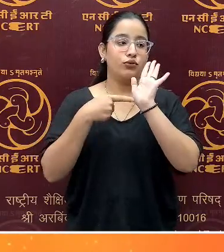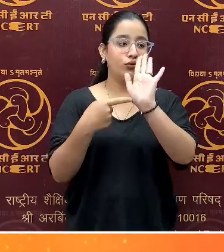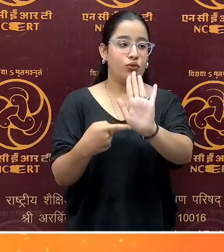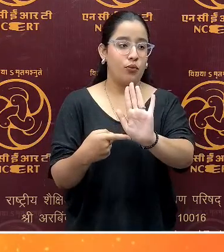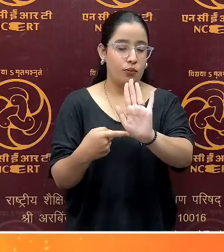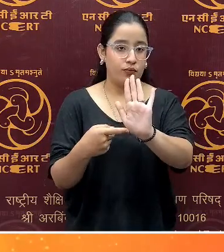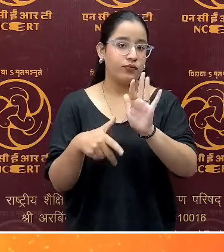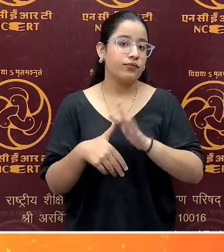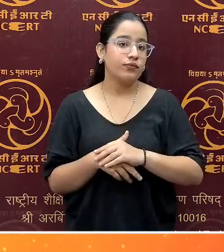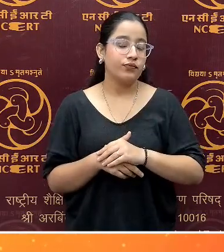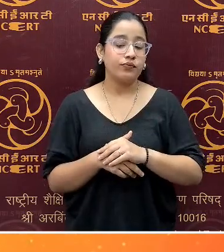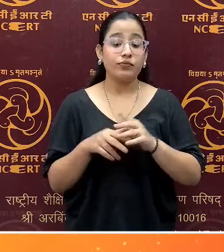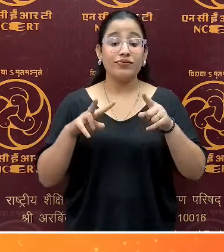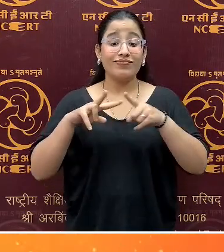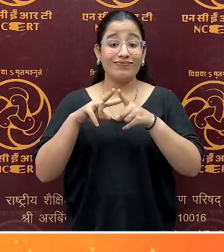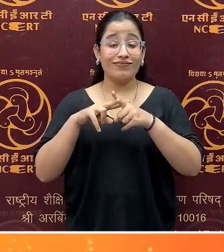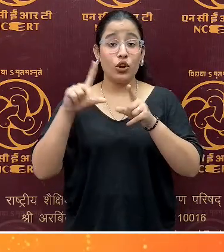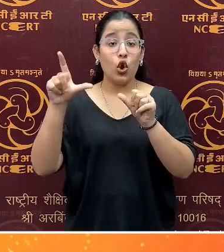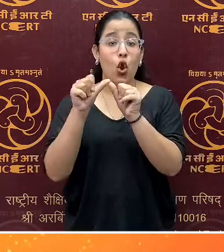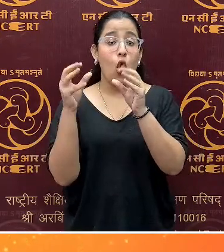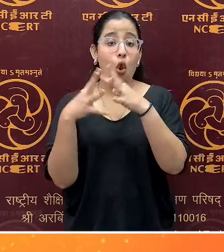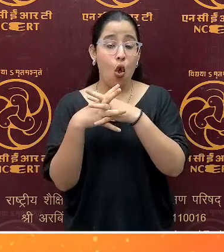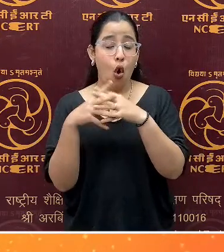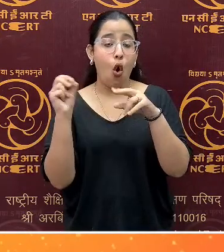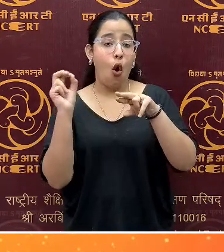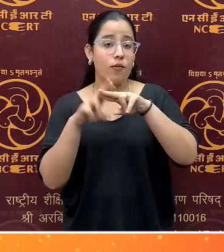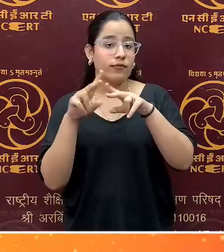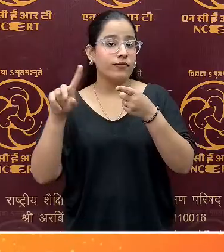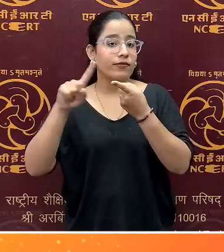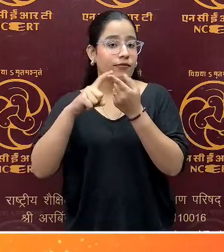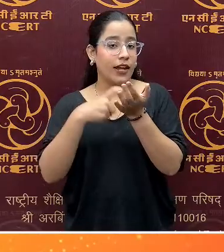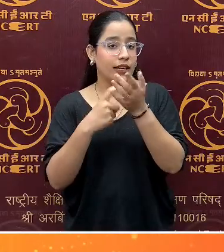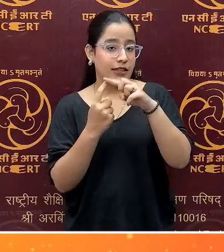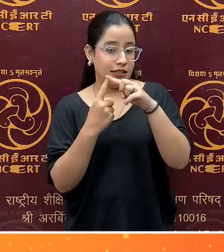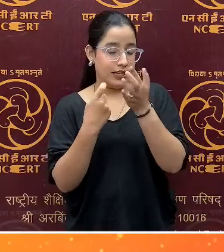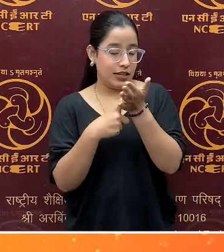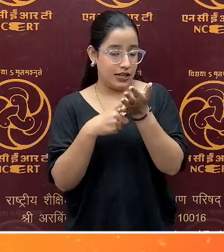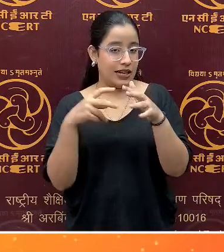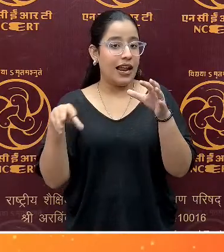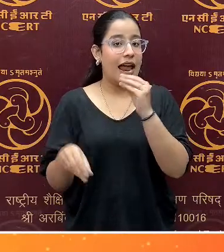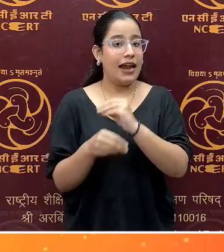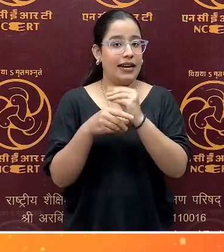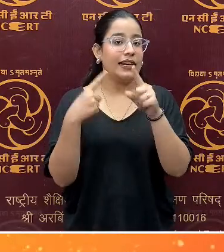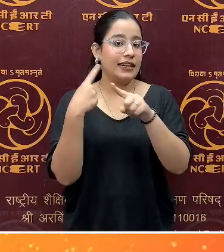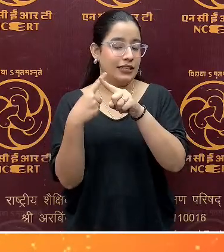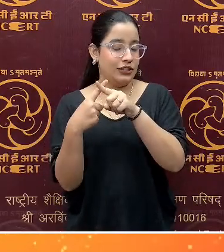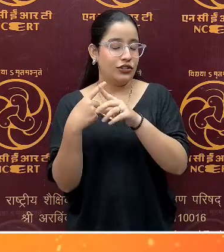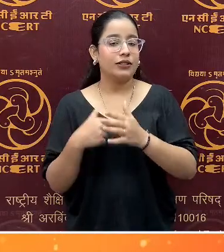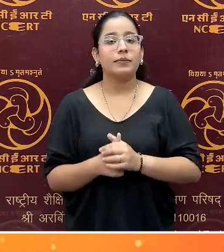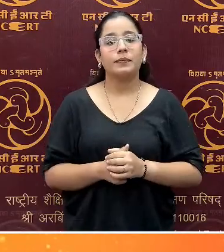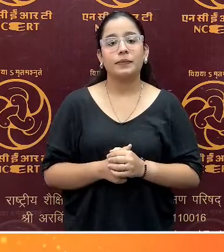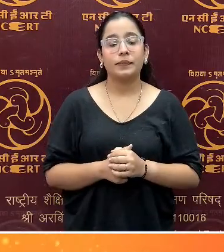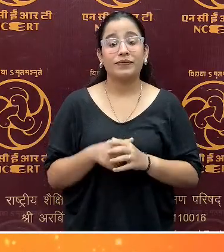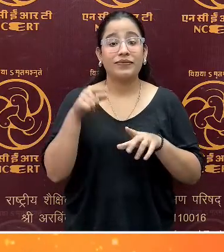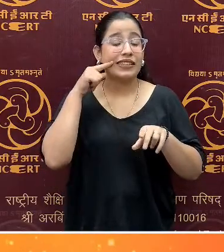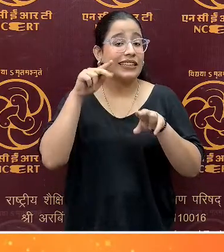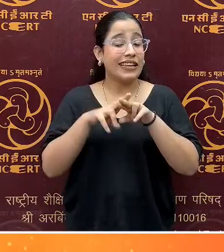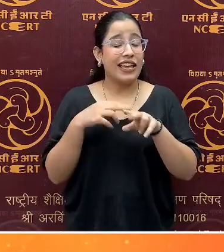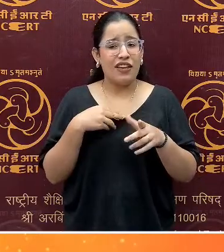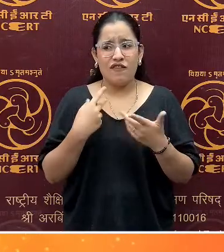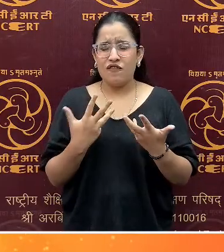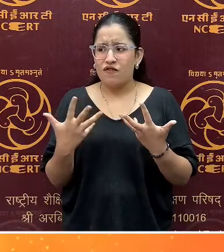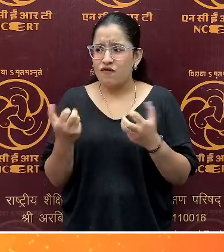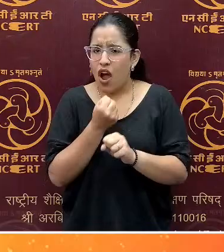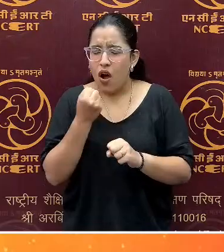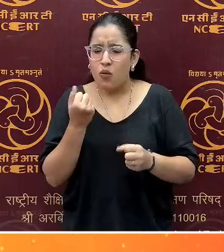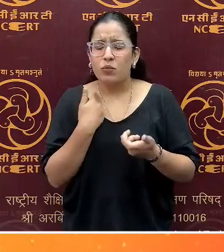as triangle law of vector addition. Right. And in case if you find that there is a